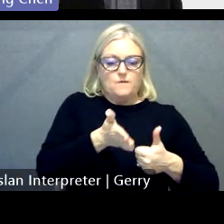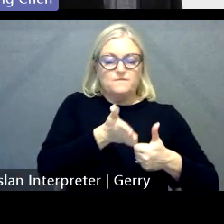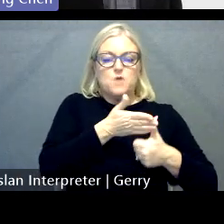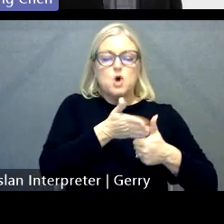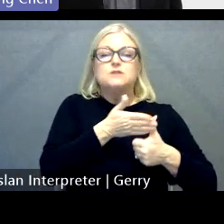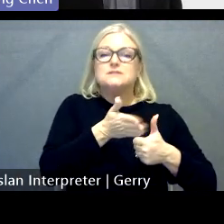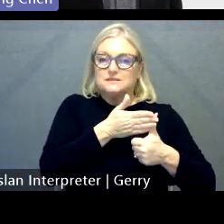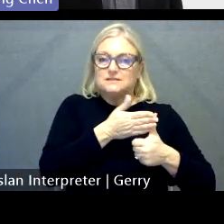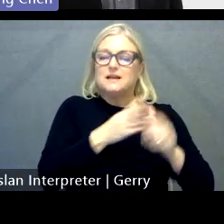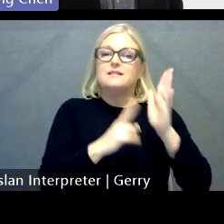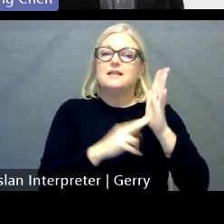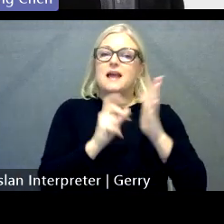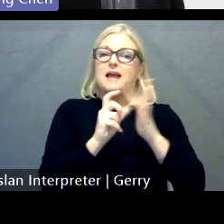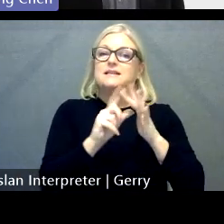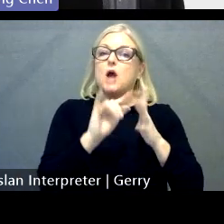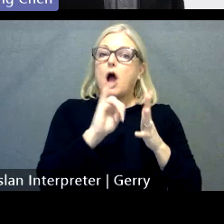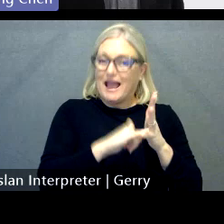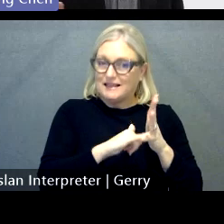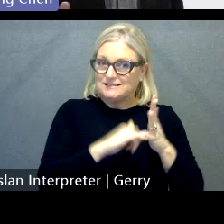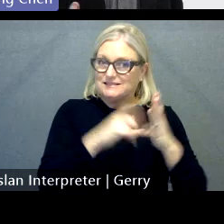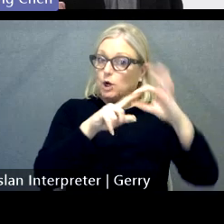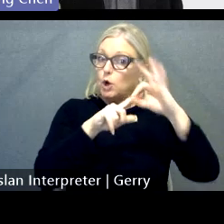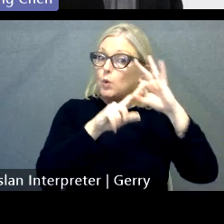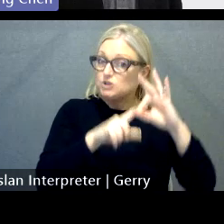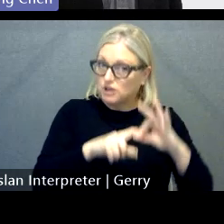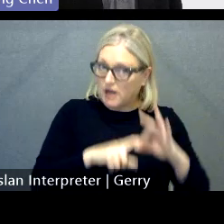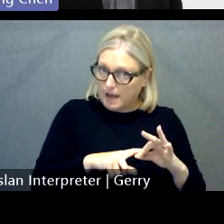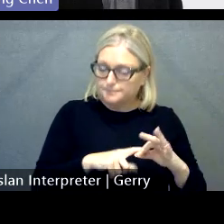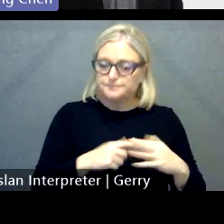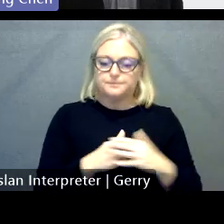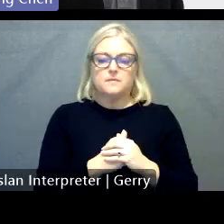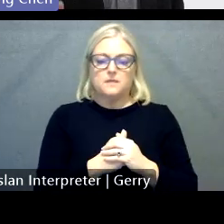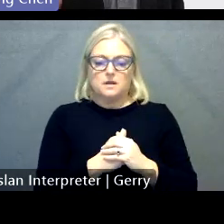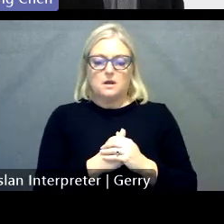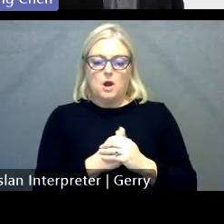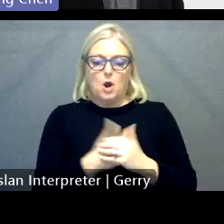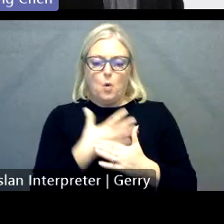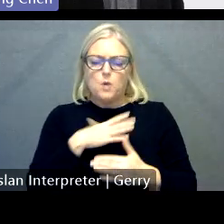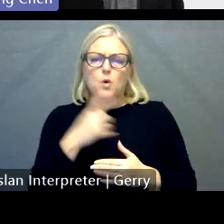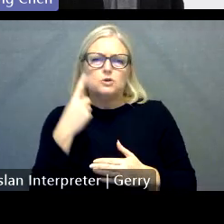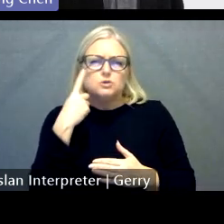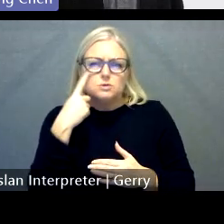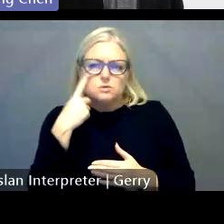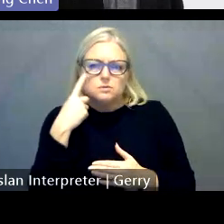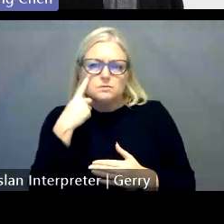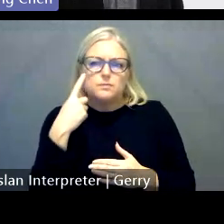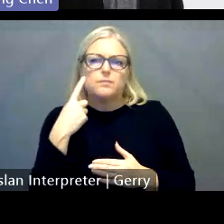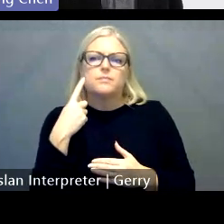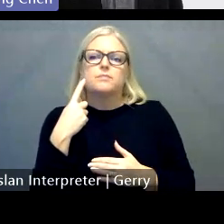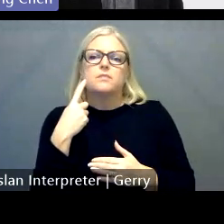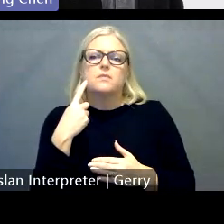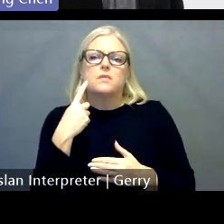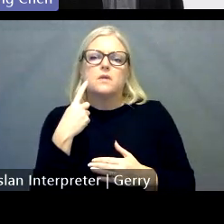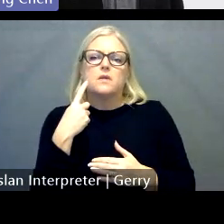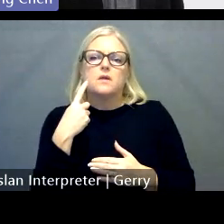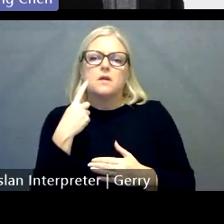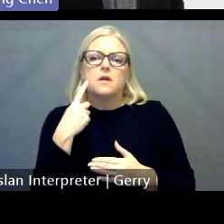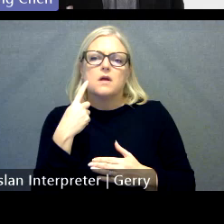to explore its performance, as well as the potential items that shows good performance that could be potentially